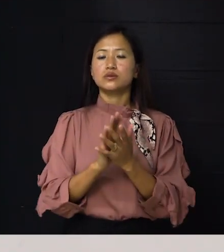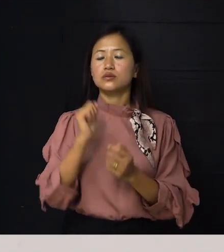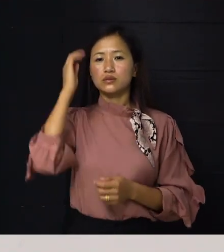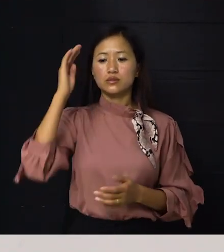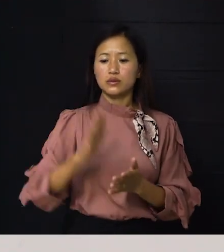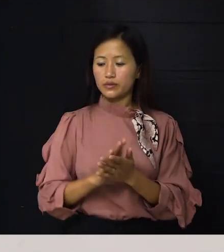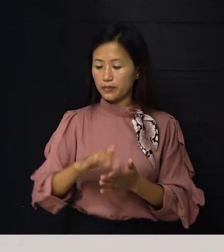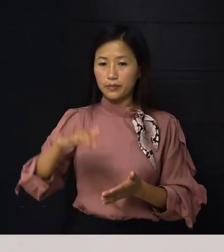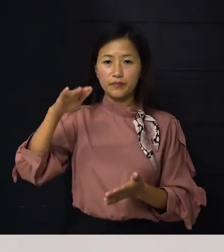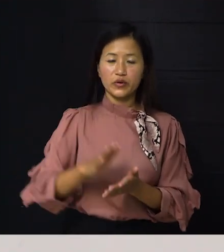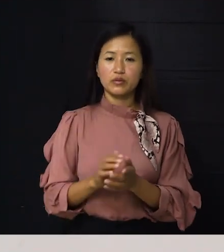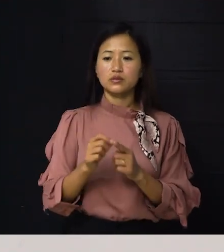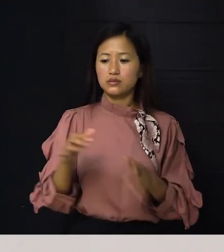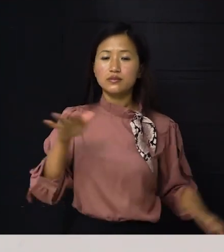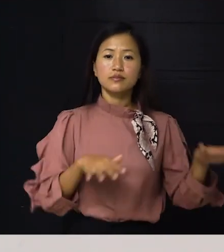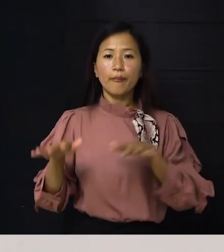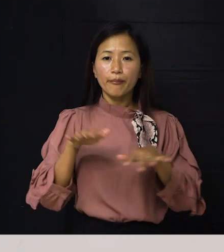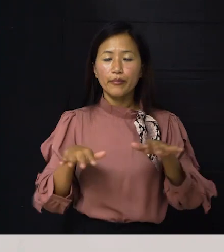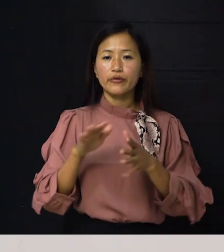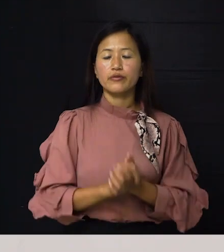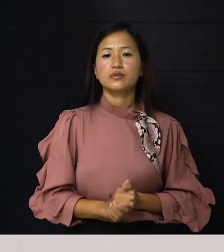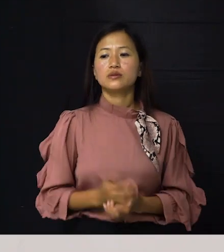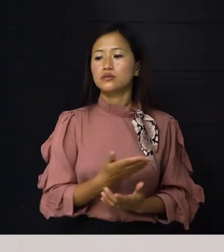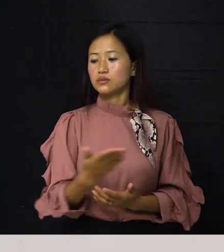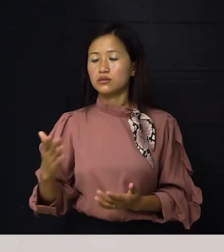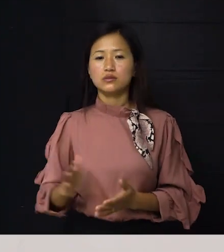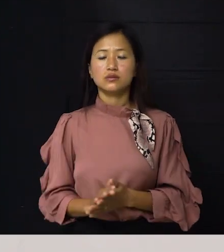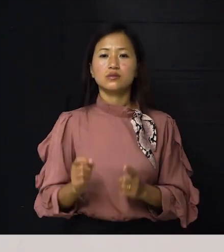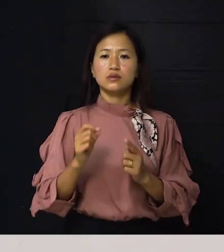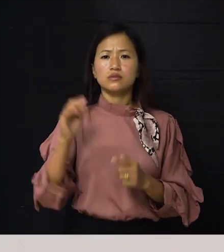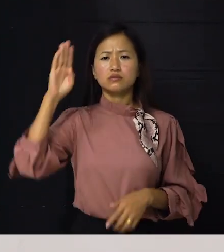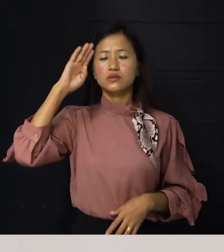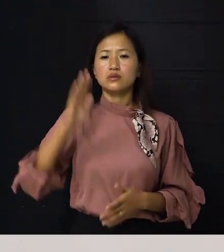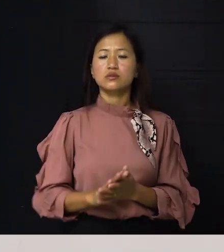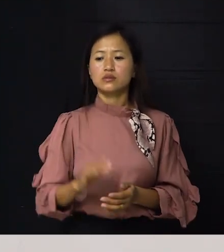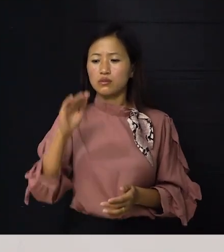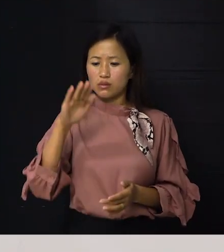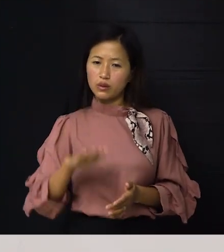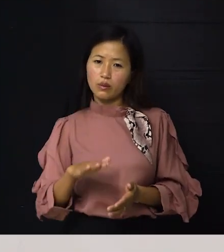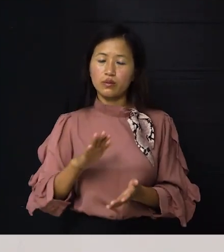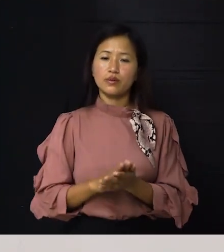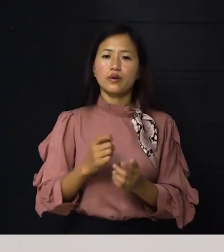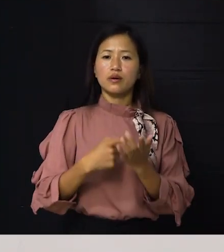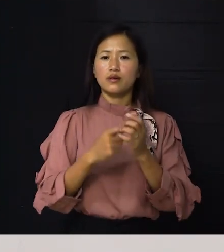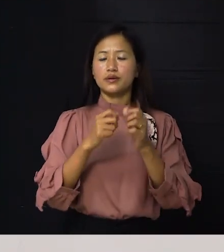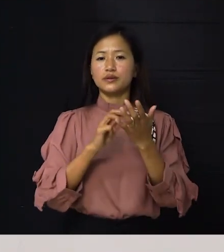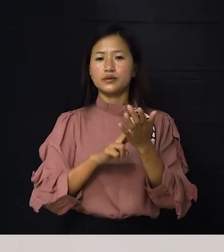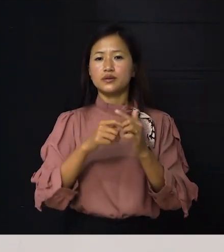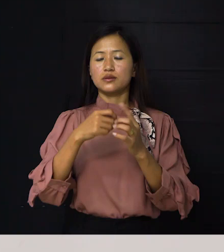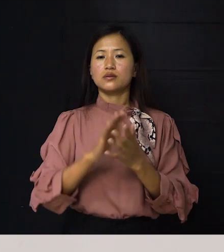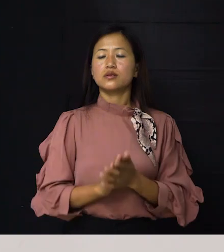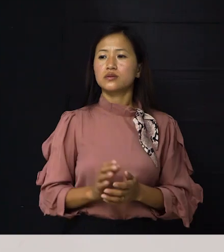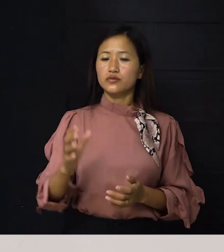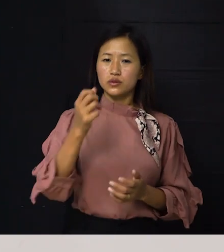rank according to their performance, and those soldiers who were of lower rank, they have to take control of about